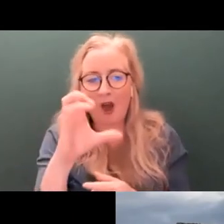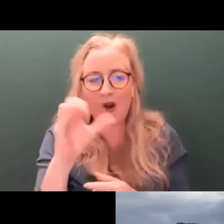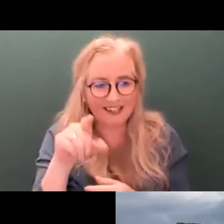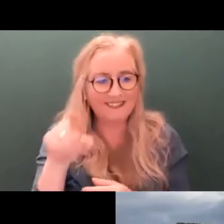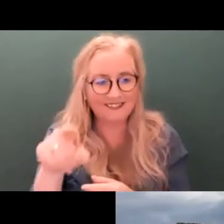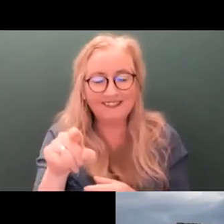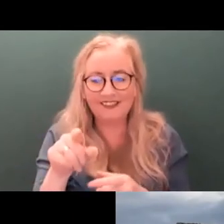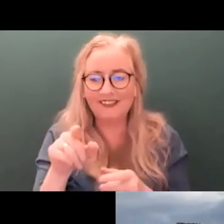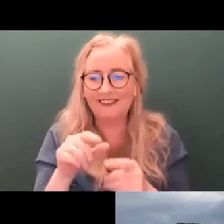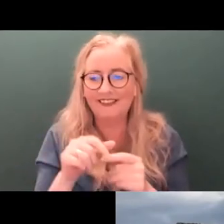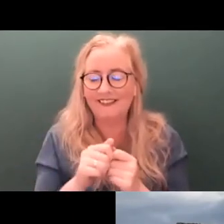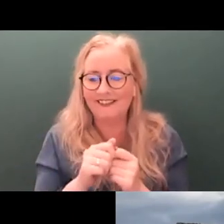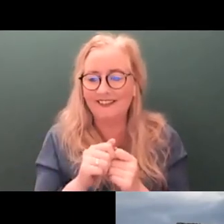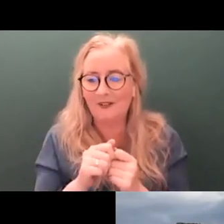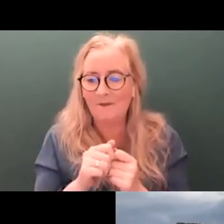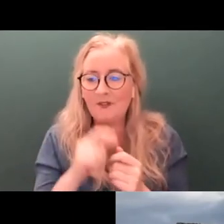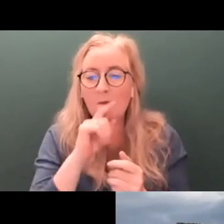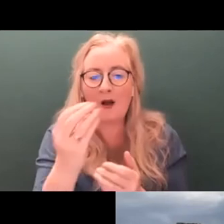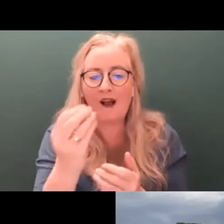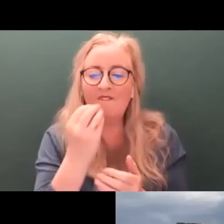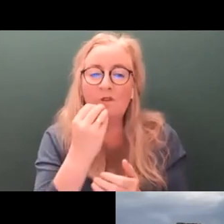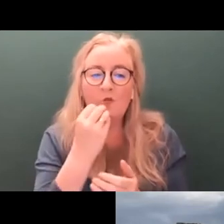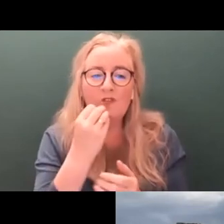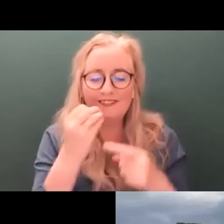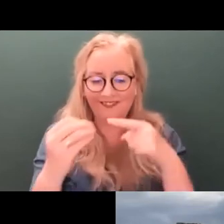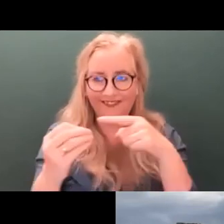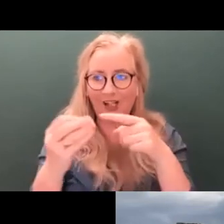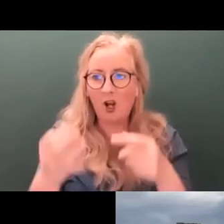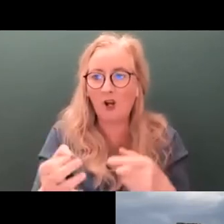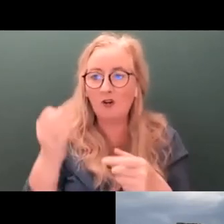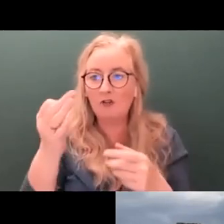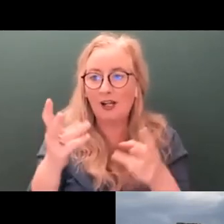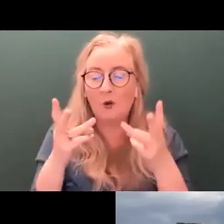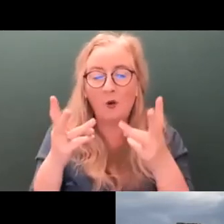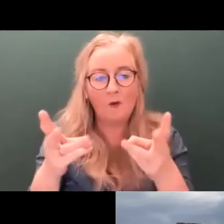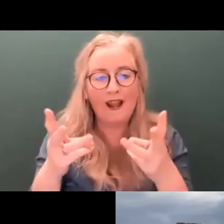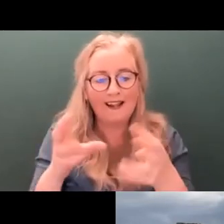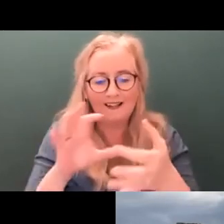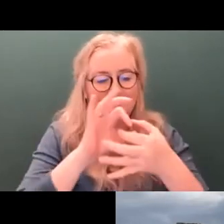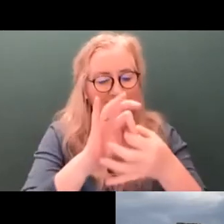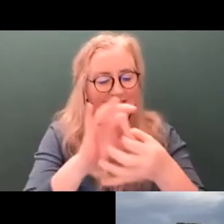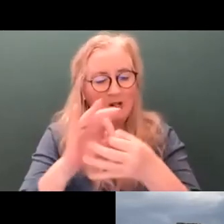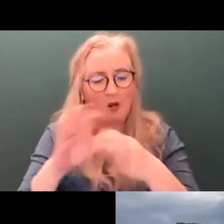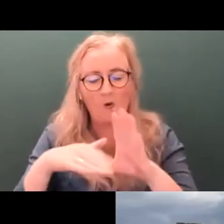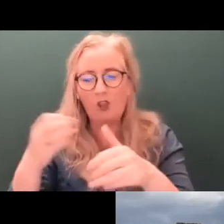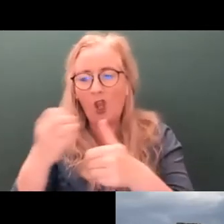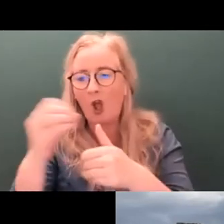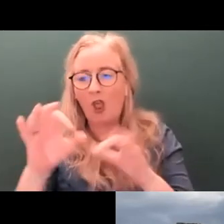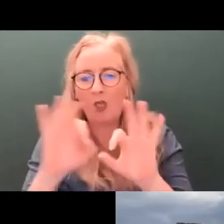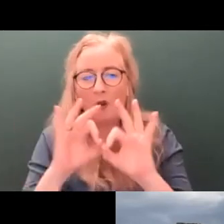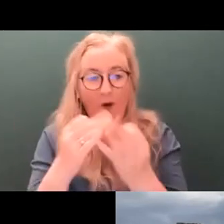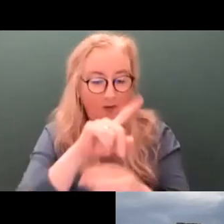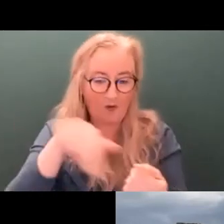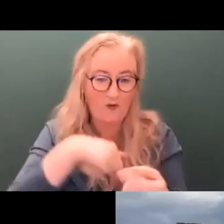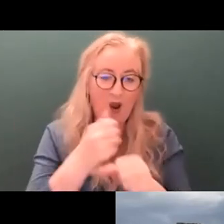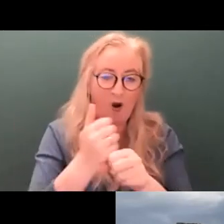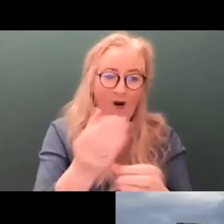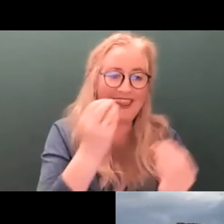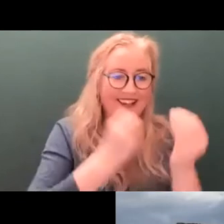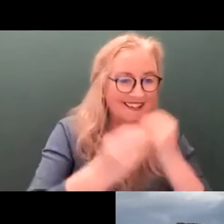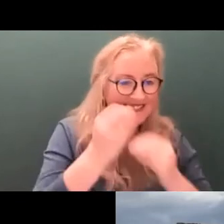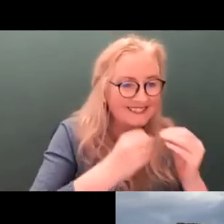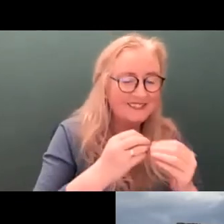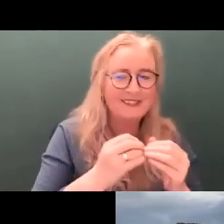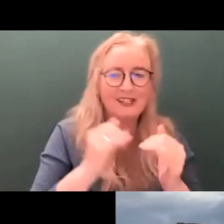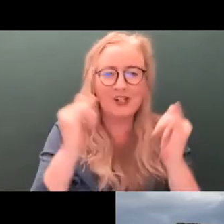professionally. mean, but food is a great way of of engaging with other groups because we all eat and we all have ceremonies. We all